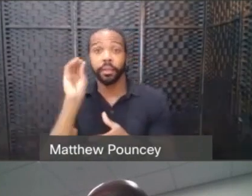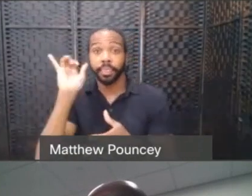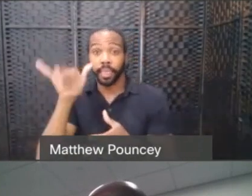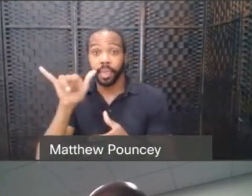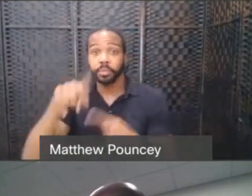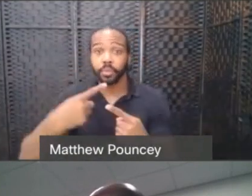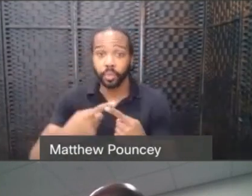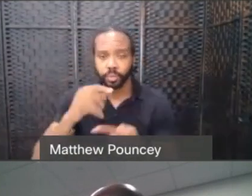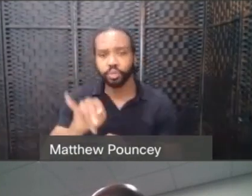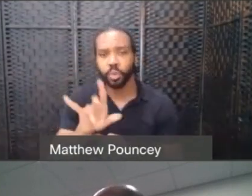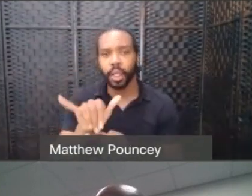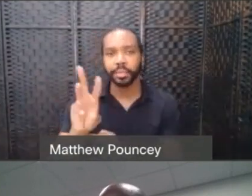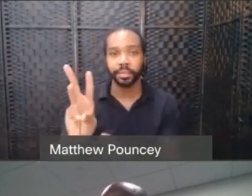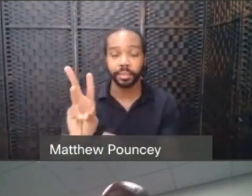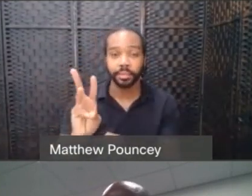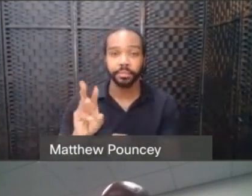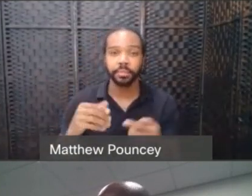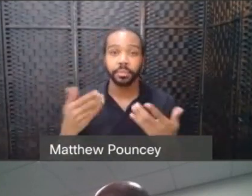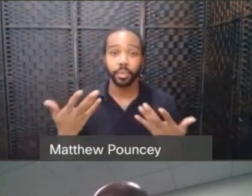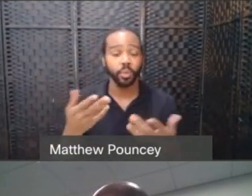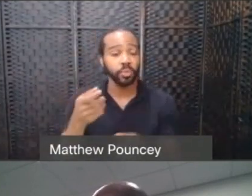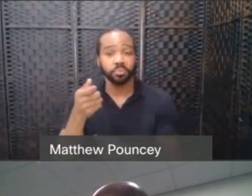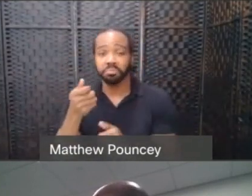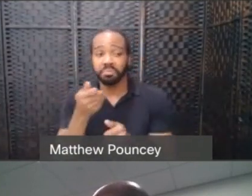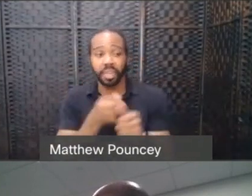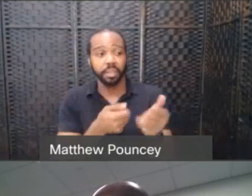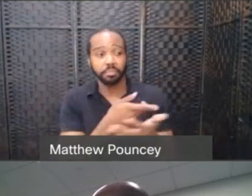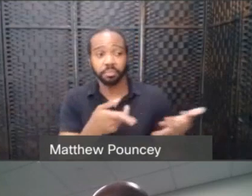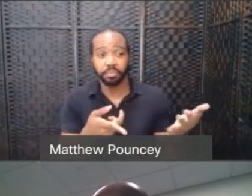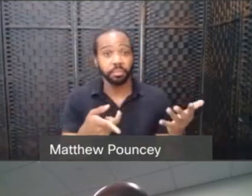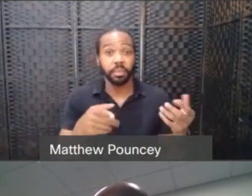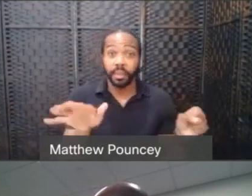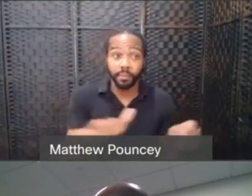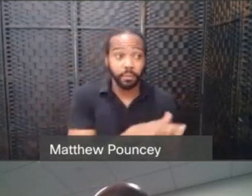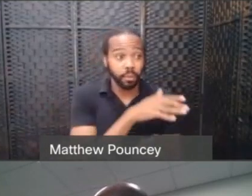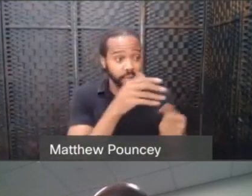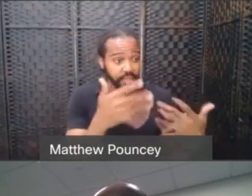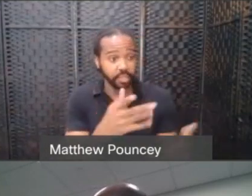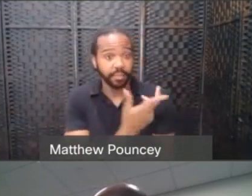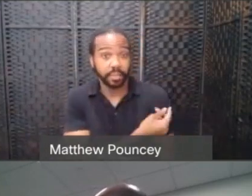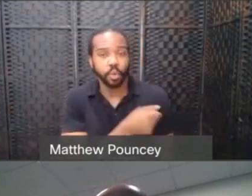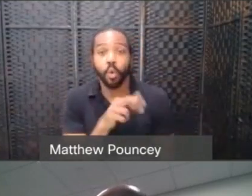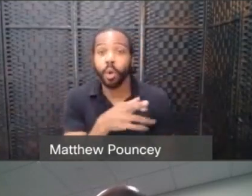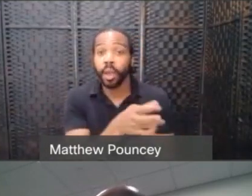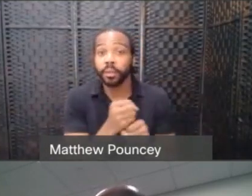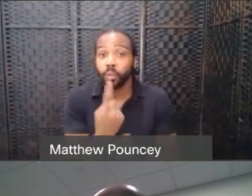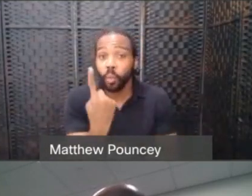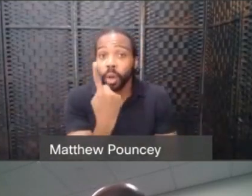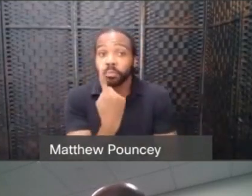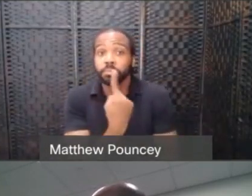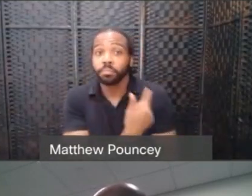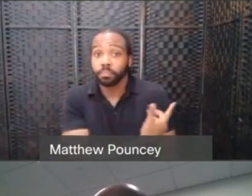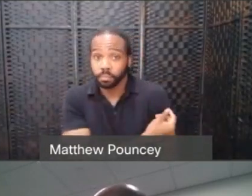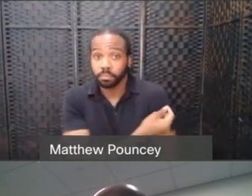the 6th. So anybody that is fully vaccinated or at least received 1 dose is